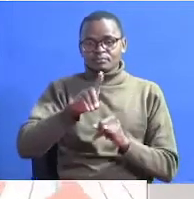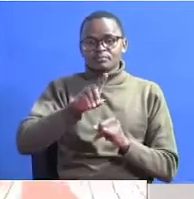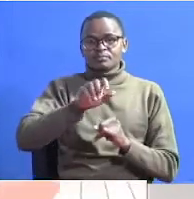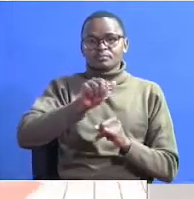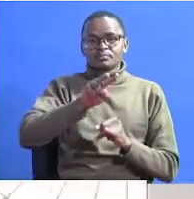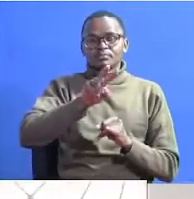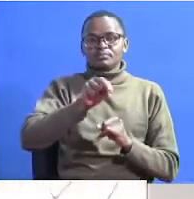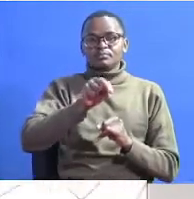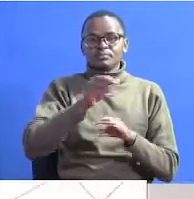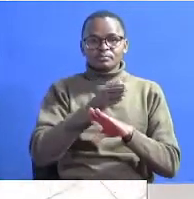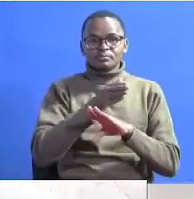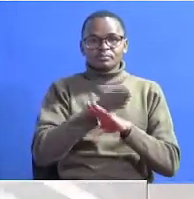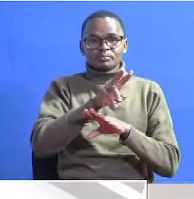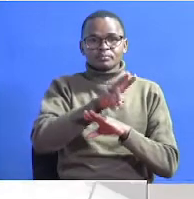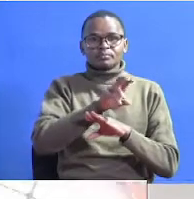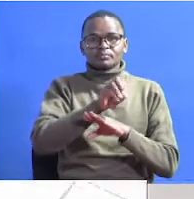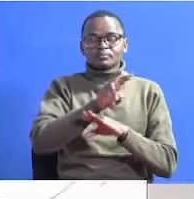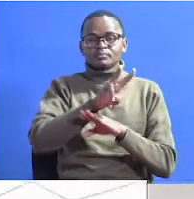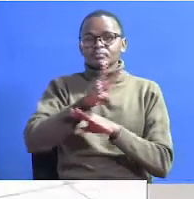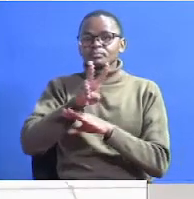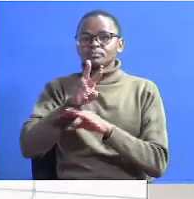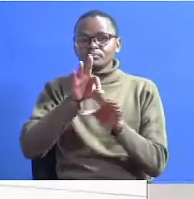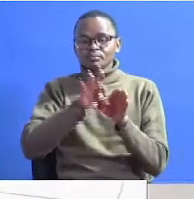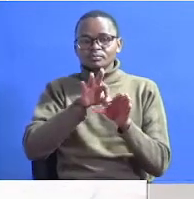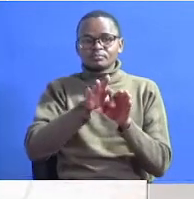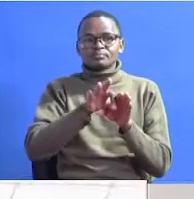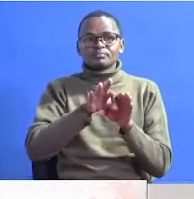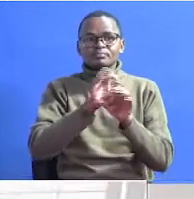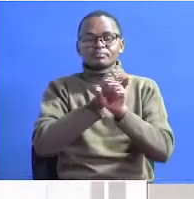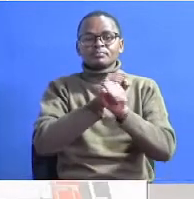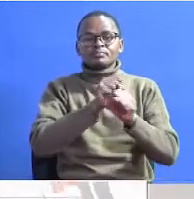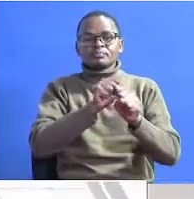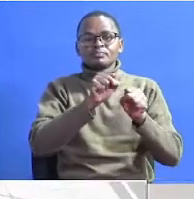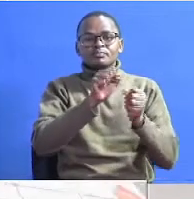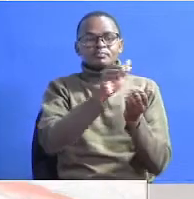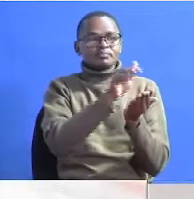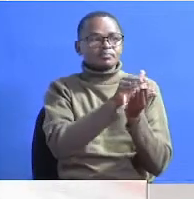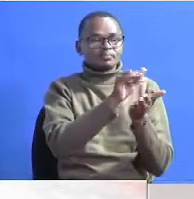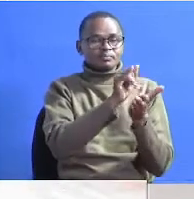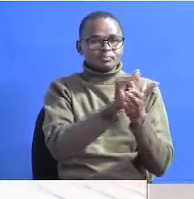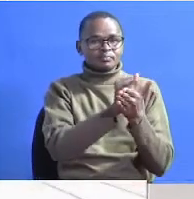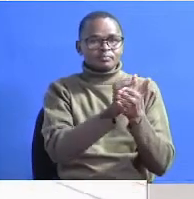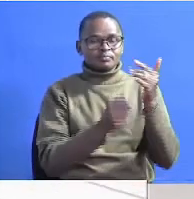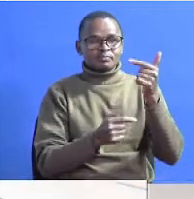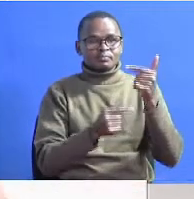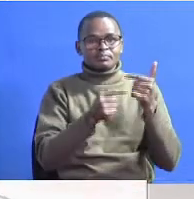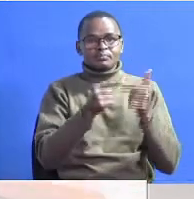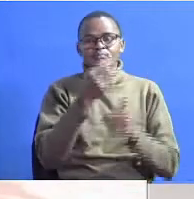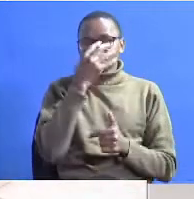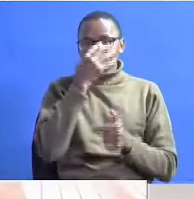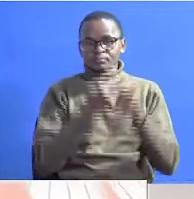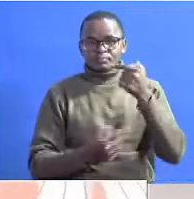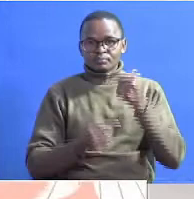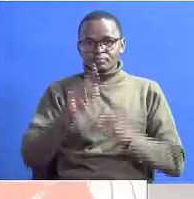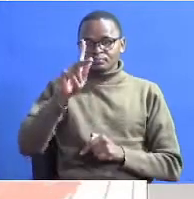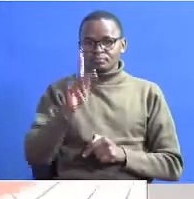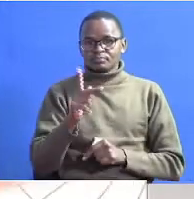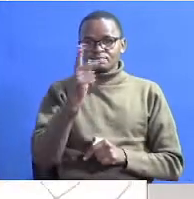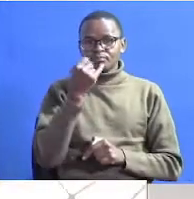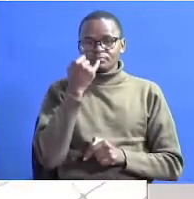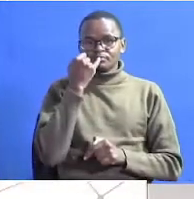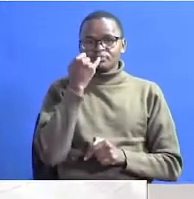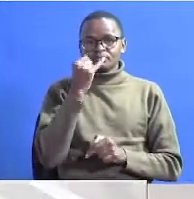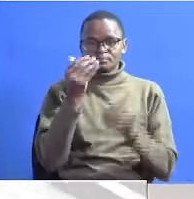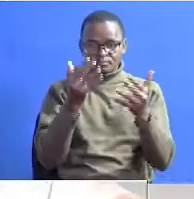Now, following the 2022 general elections and the presidential petition that upheld Dr. William Ruto's win, Kenya is set